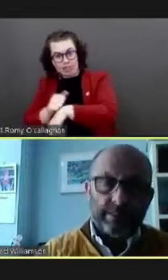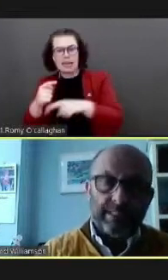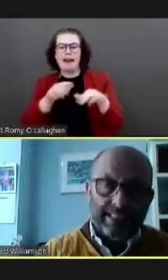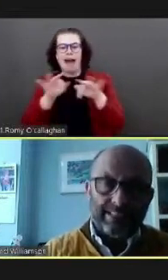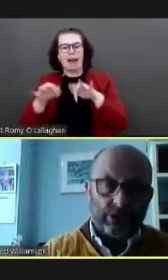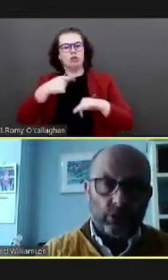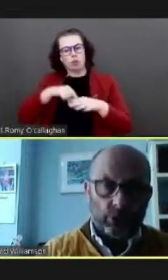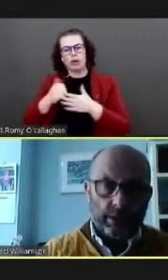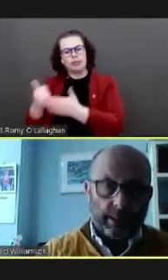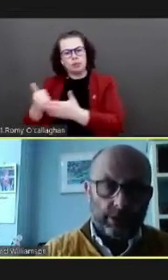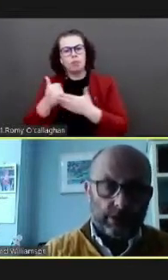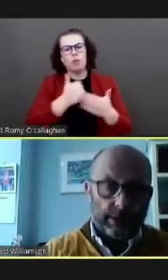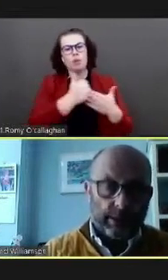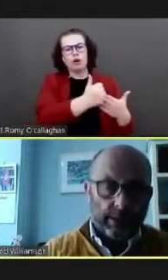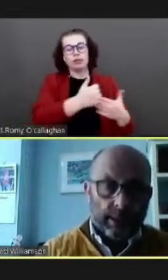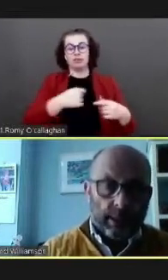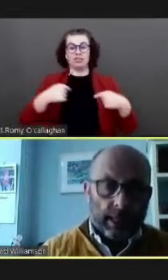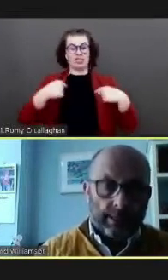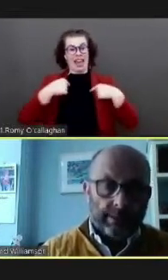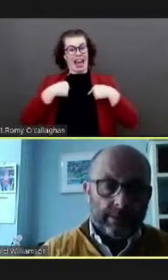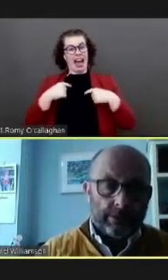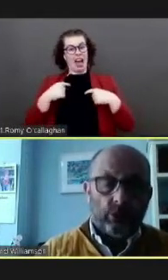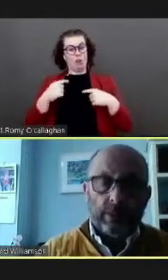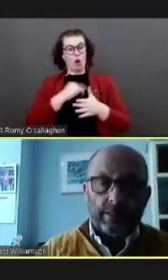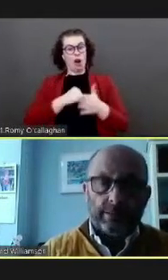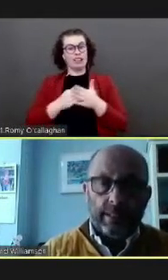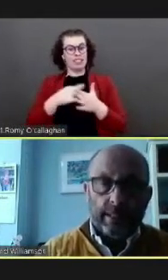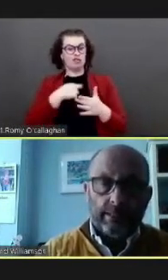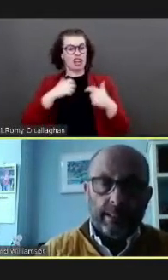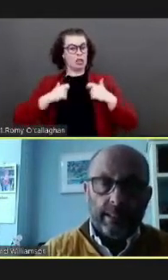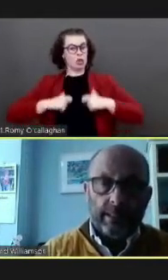The service is a social work agency, and since